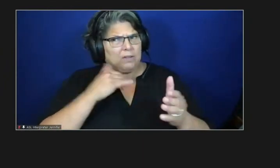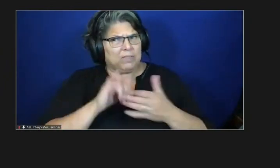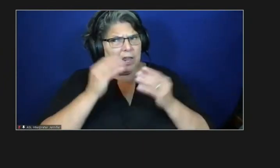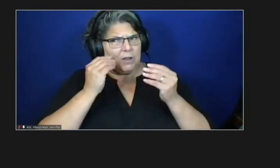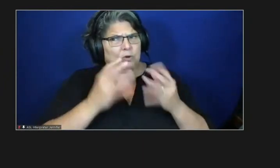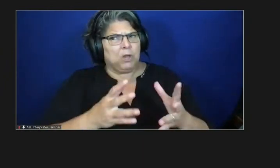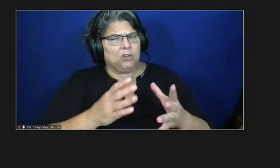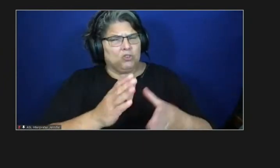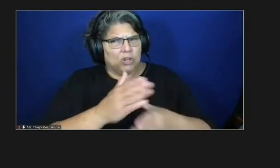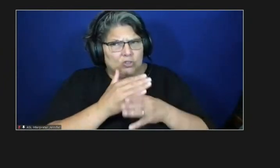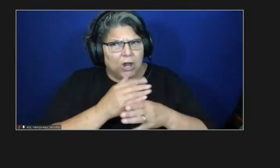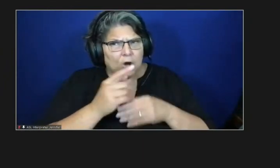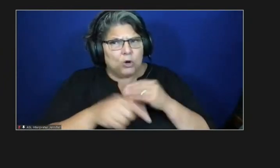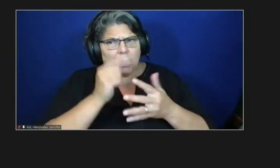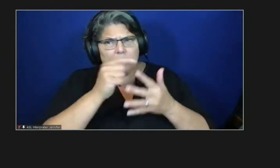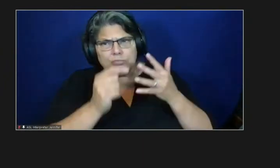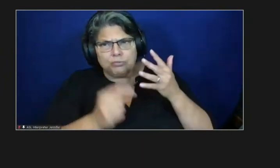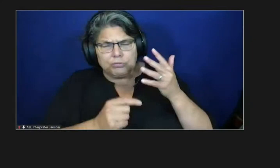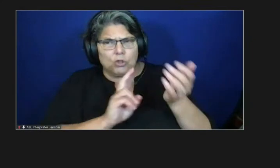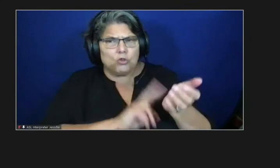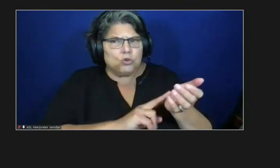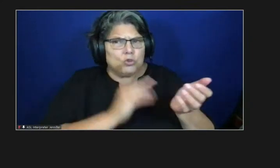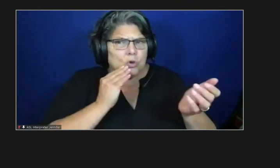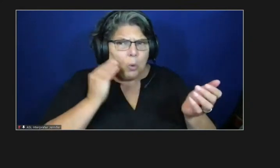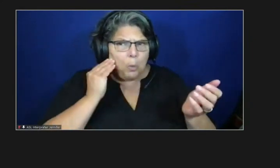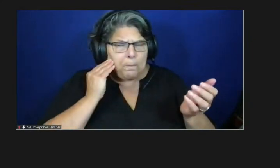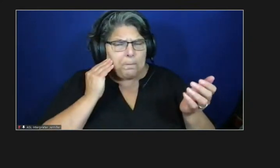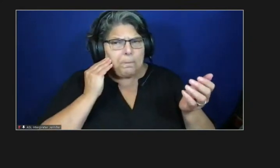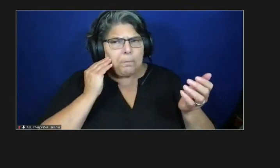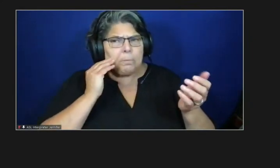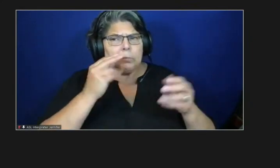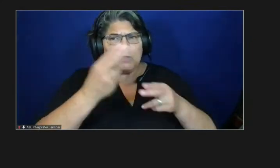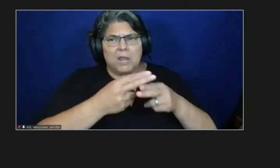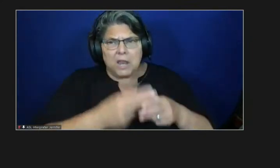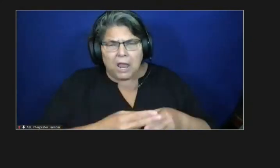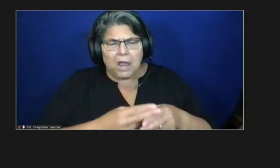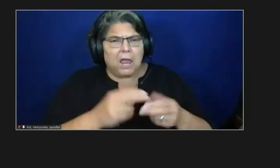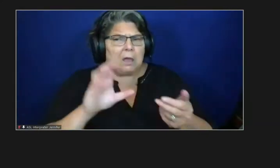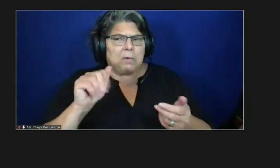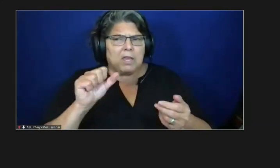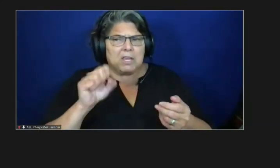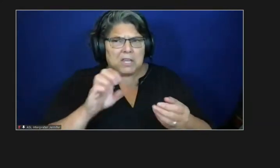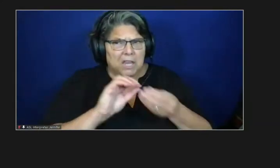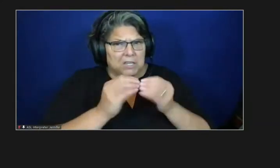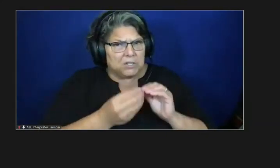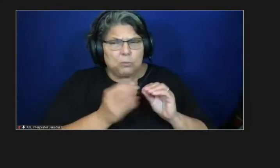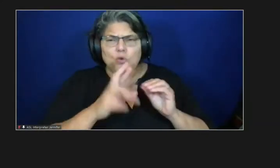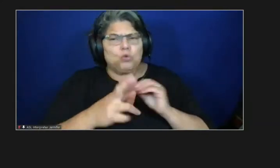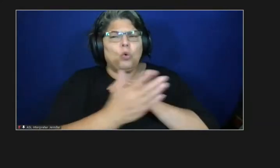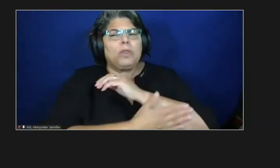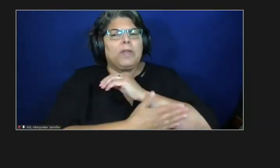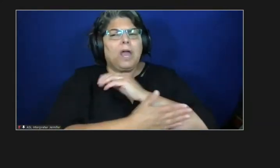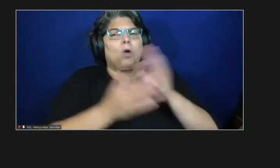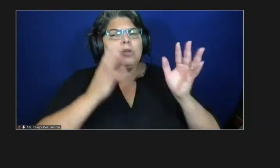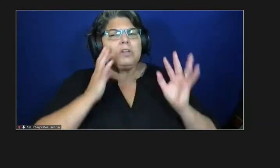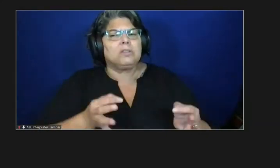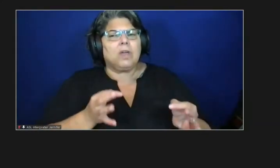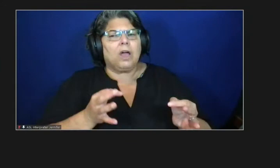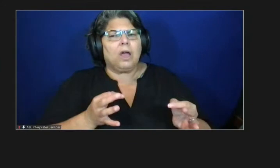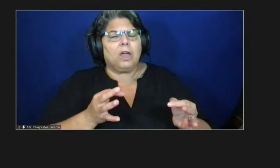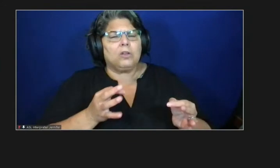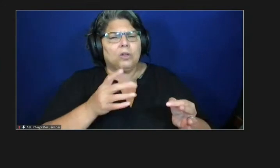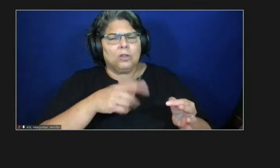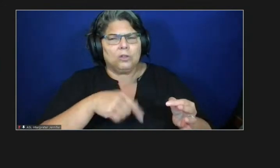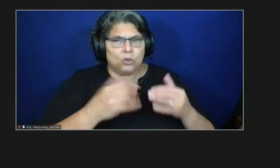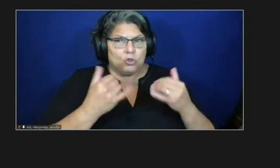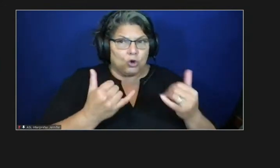coming out about any of these nursing facilities with names and case numbers as they have, or has the county determined that these current